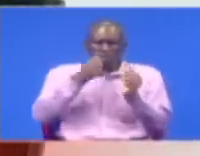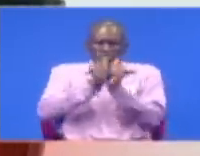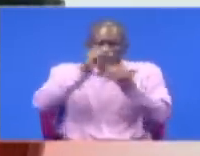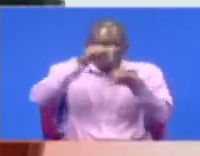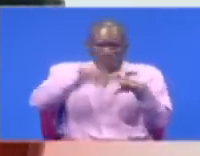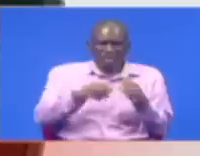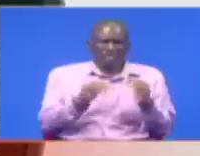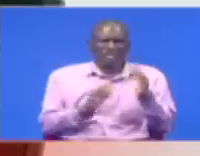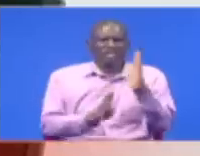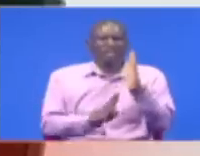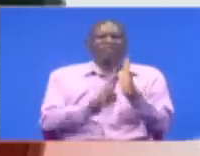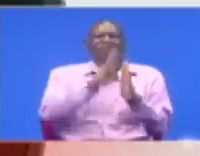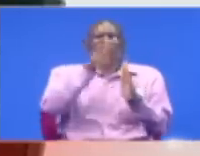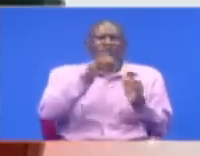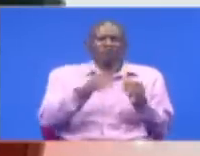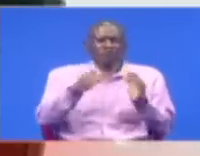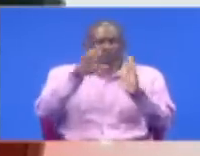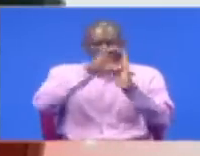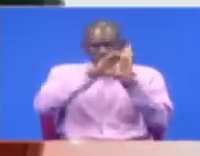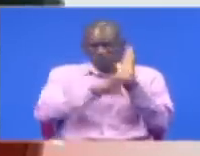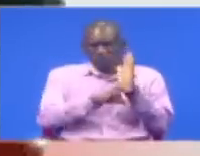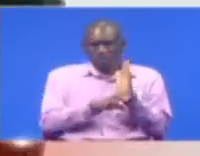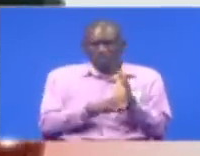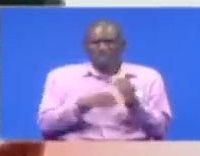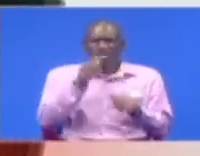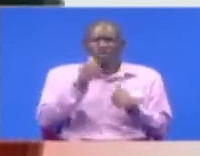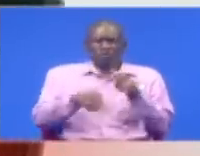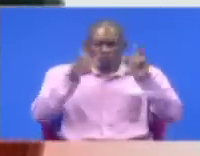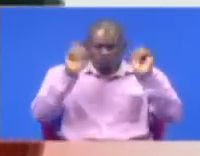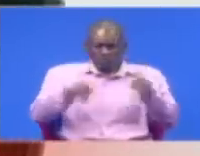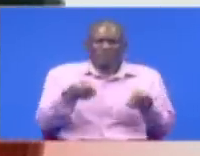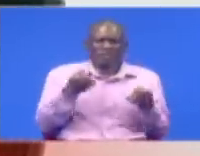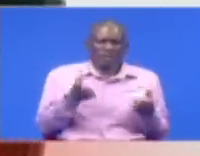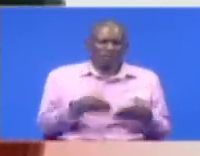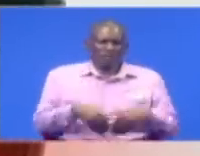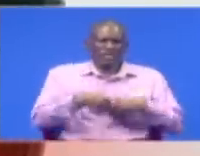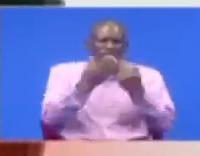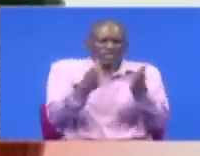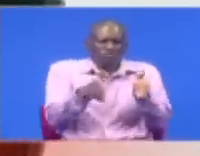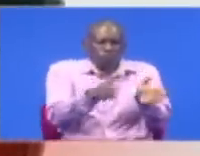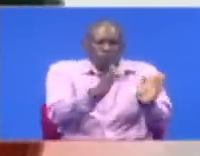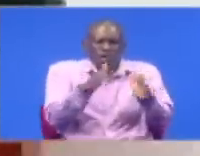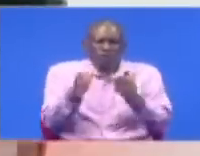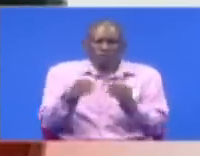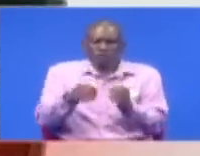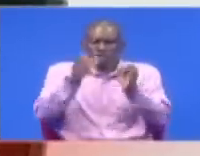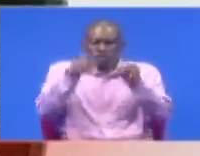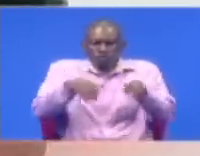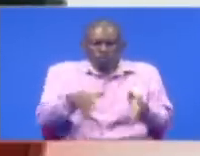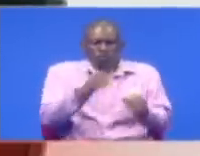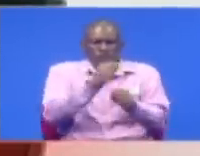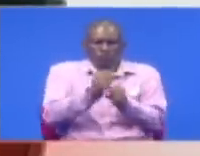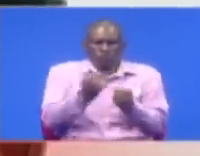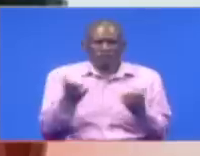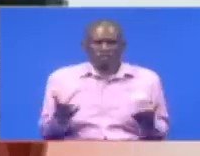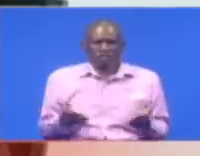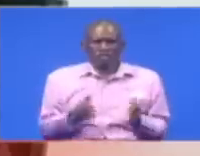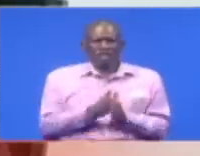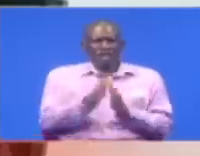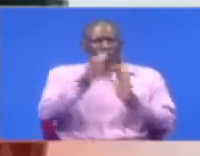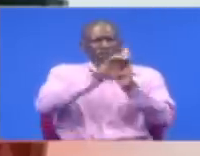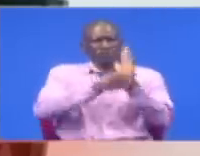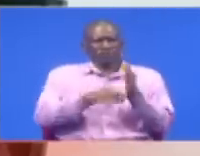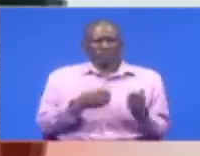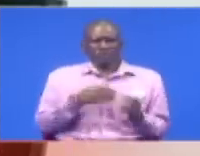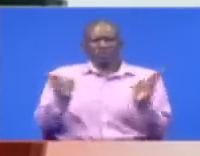the development of the Constitution that we must now give way to the modern way of doing things. Okay. And the Constitution